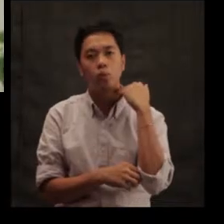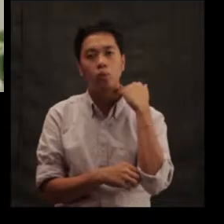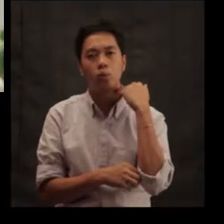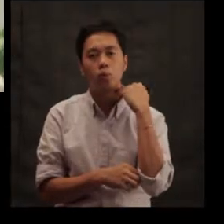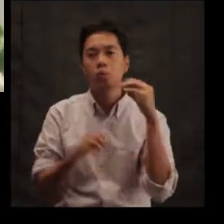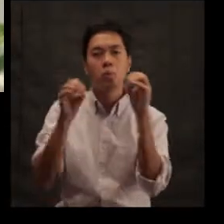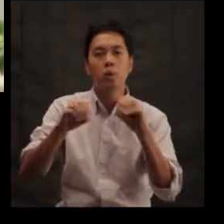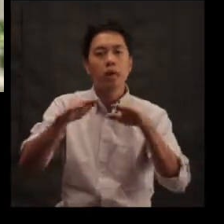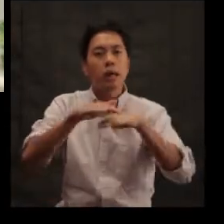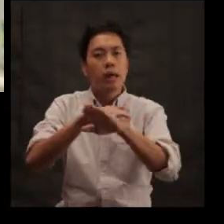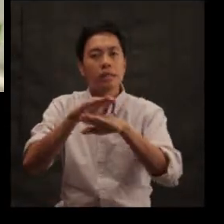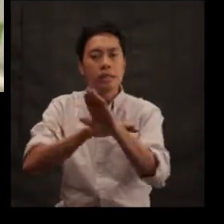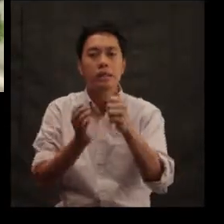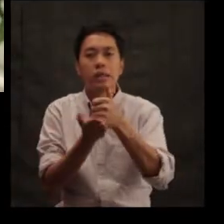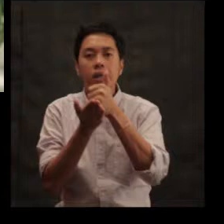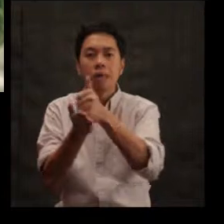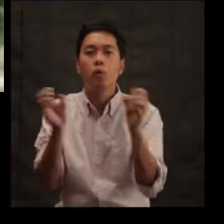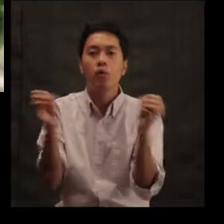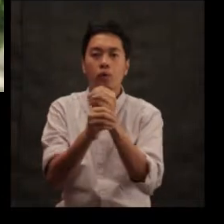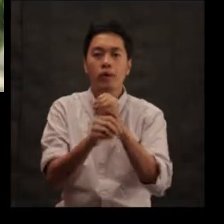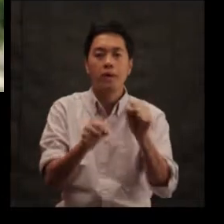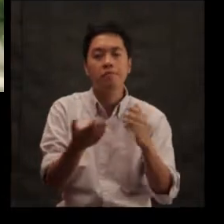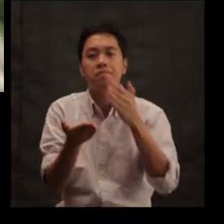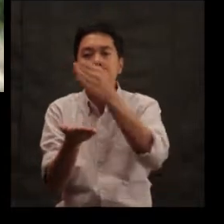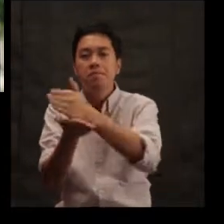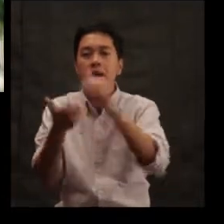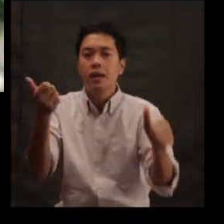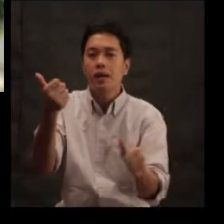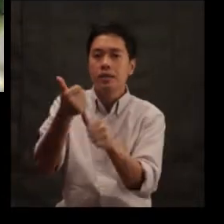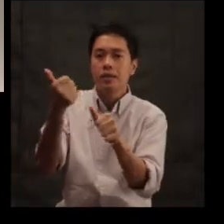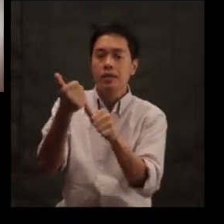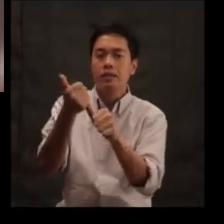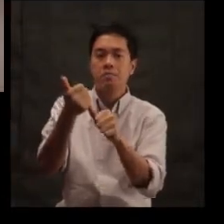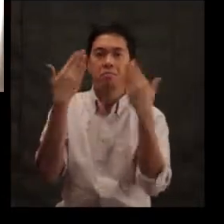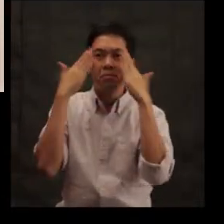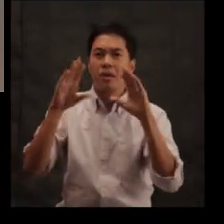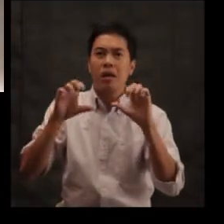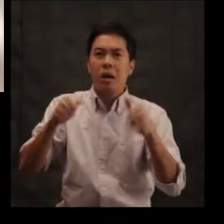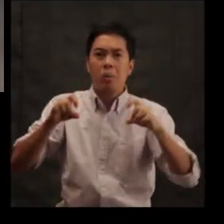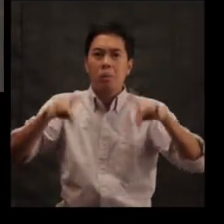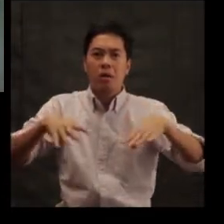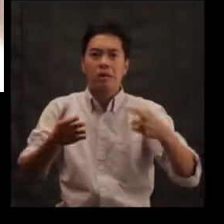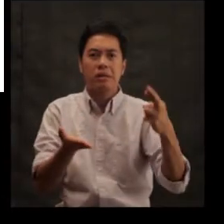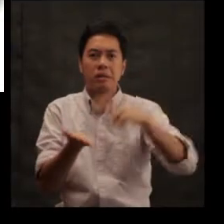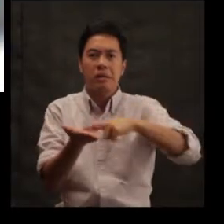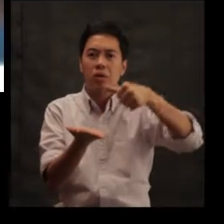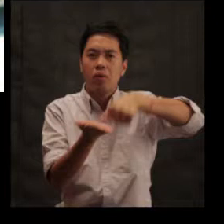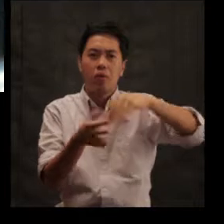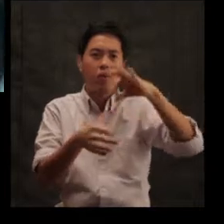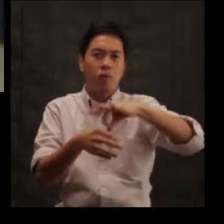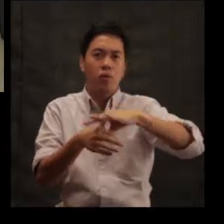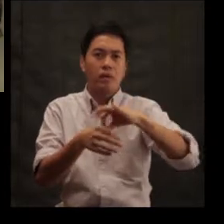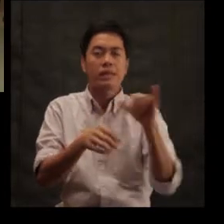buhay. Walang alam na takbuhan kapag may krisis. Walang paraang makalapit sa mga welfare offices sa oras ng